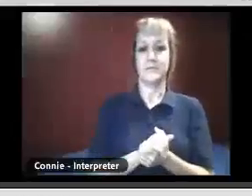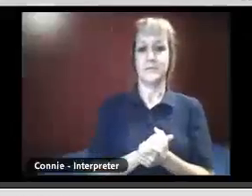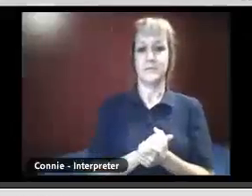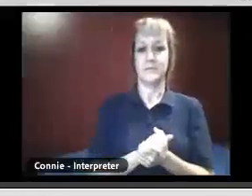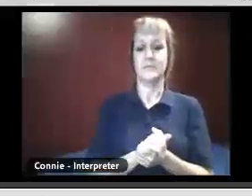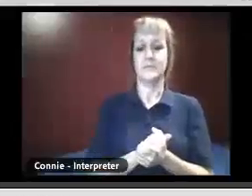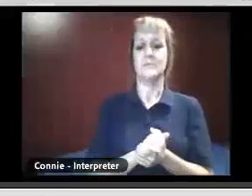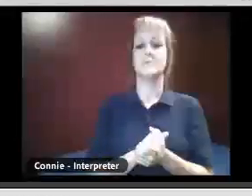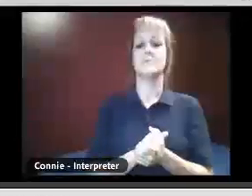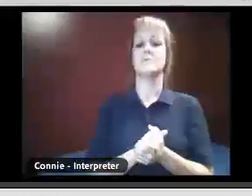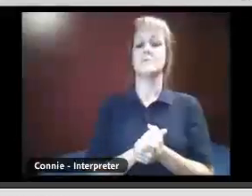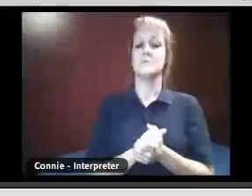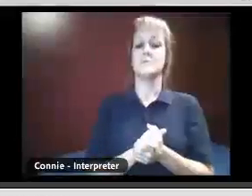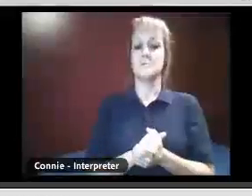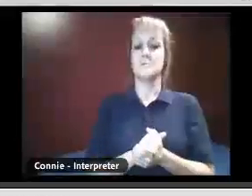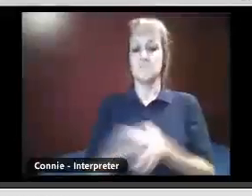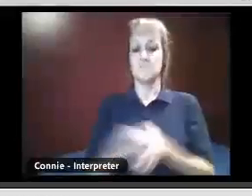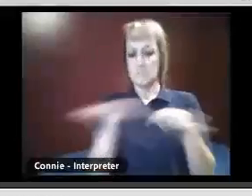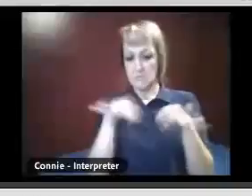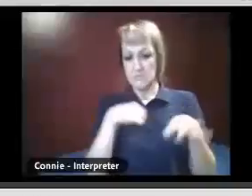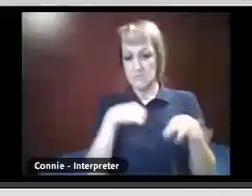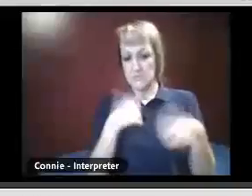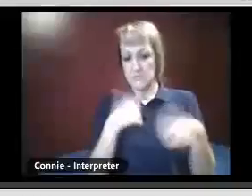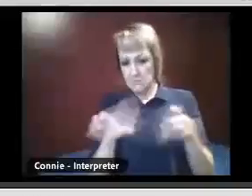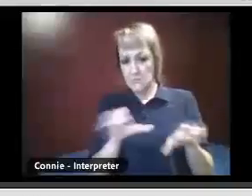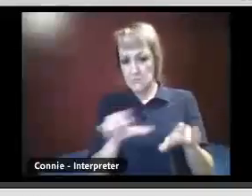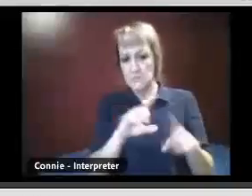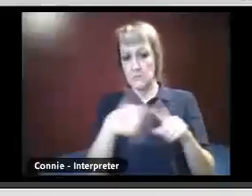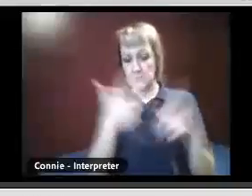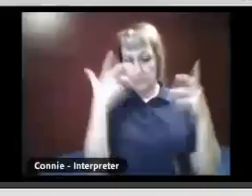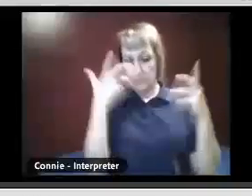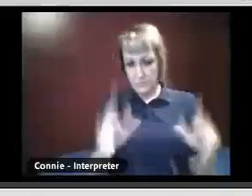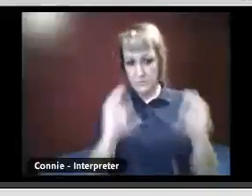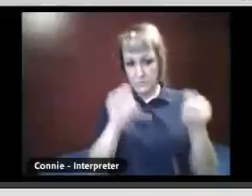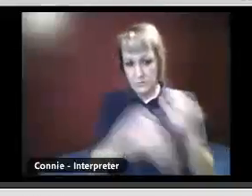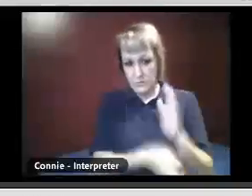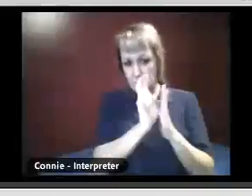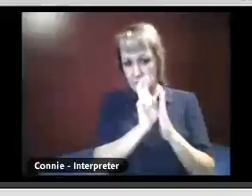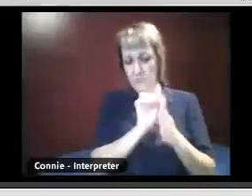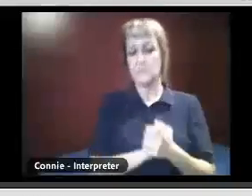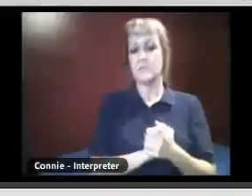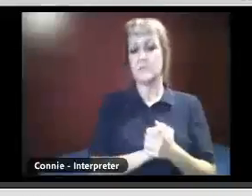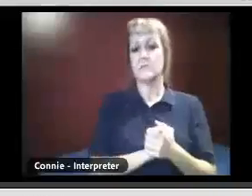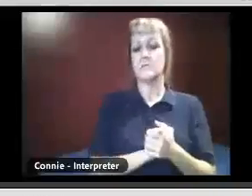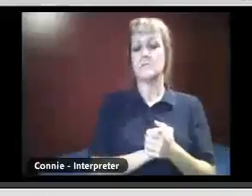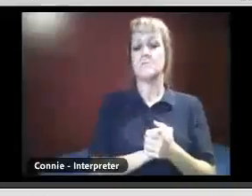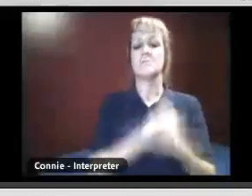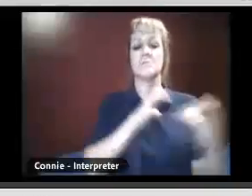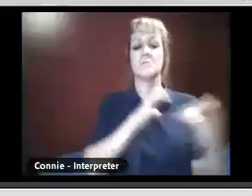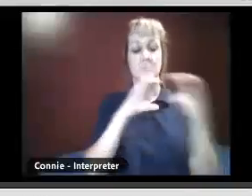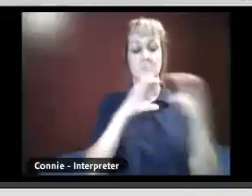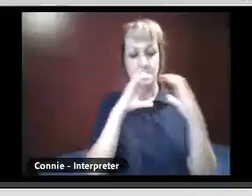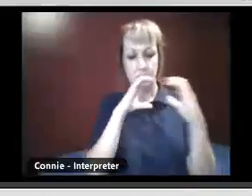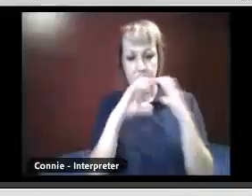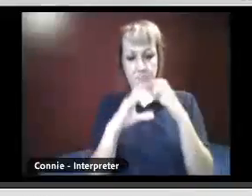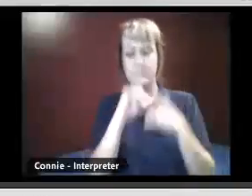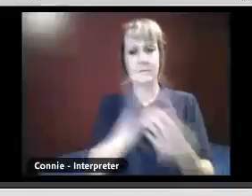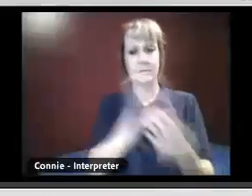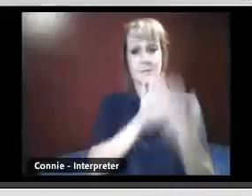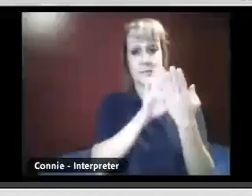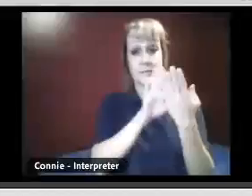Express what you want to do and ask them to review it when you are done. Okay, I see this, and have a conversation, not a confrontation. Good,